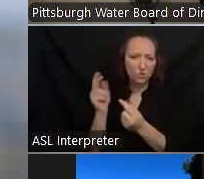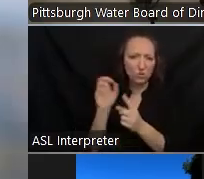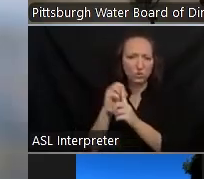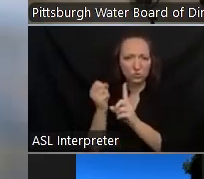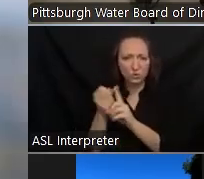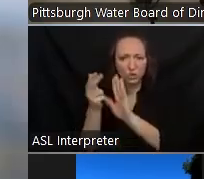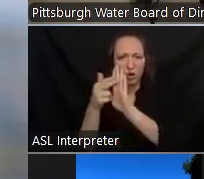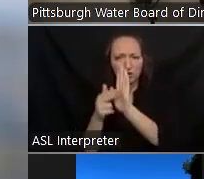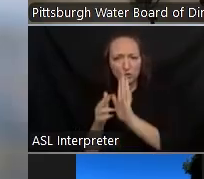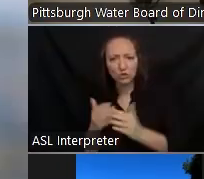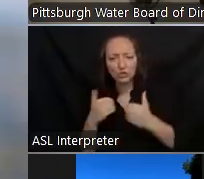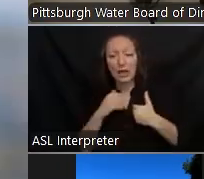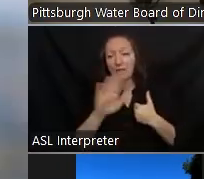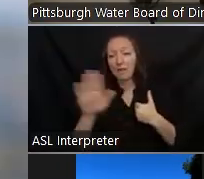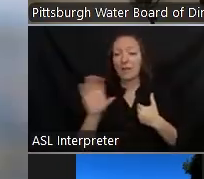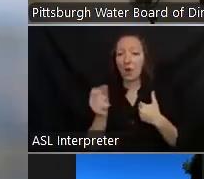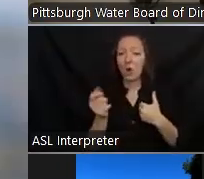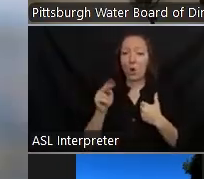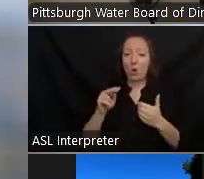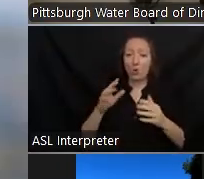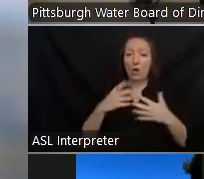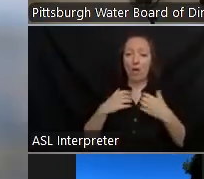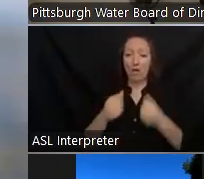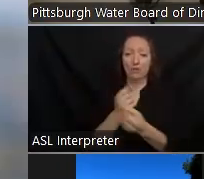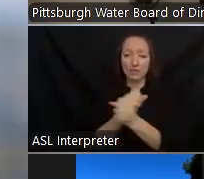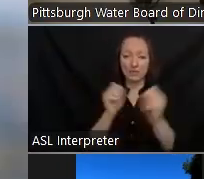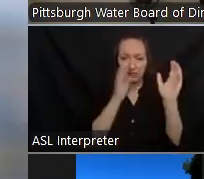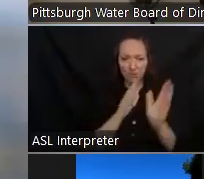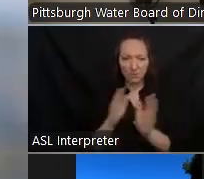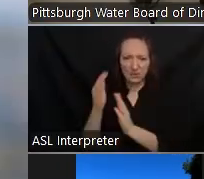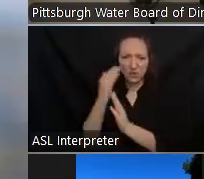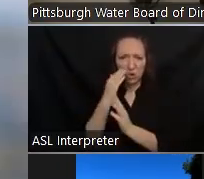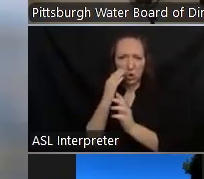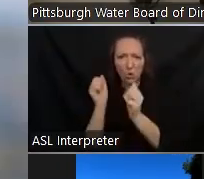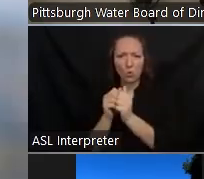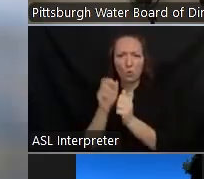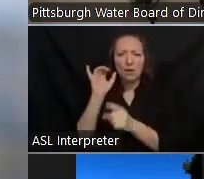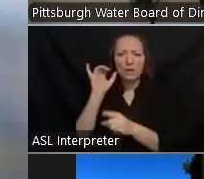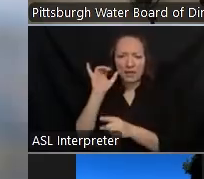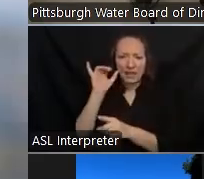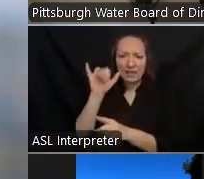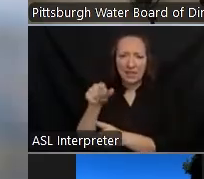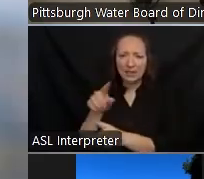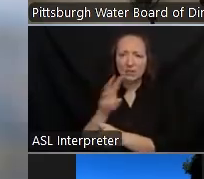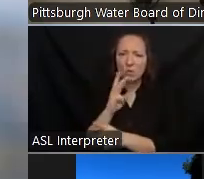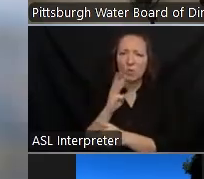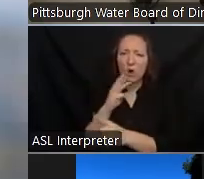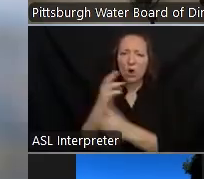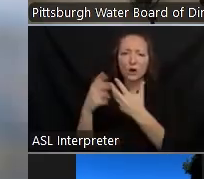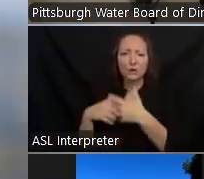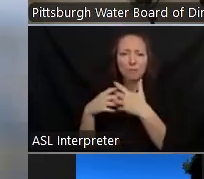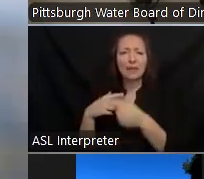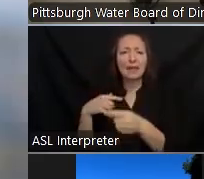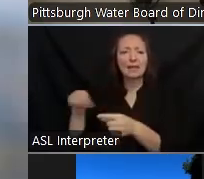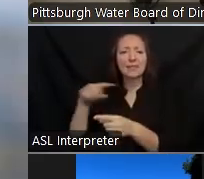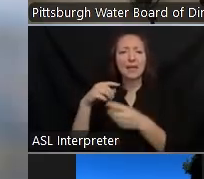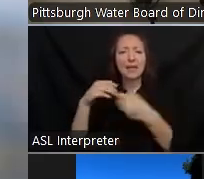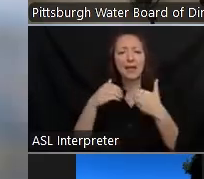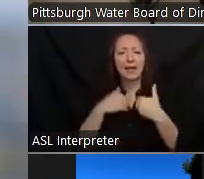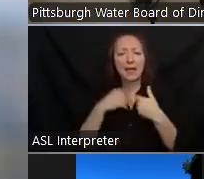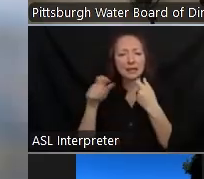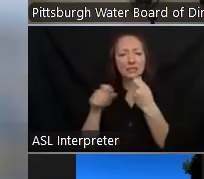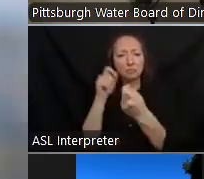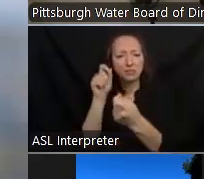defaulted to and followed. And I at least know at the water plant, there was some restriction of contractor work that I saw that was made as a decision with the